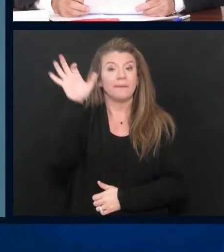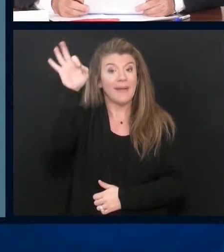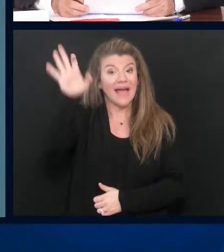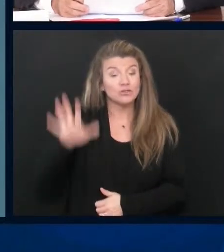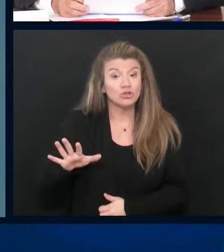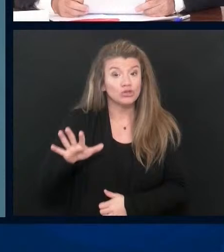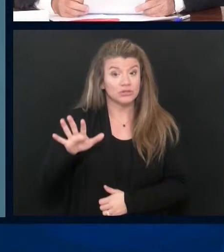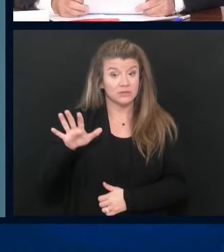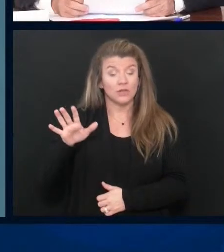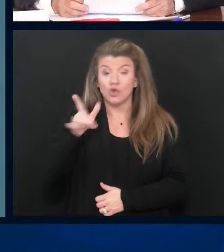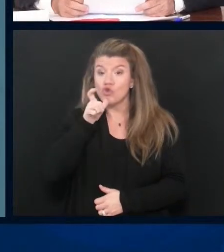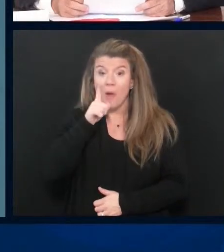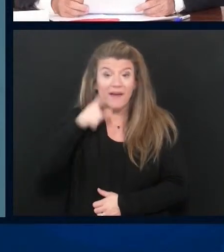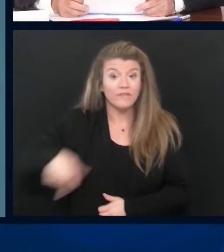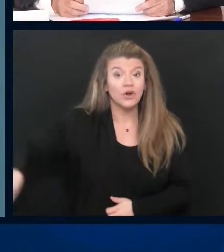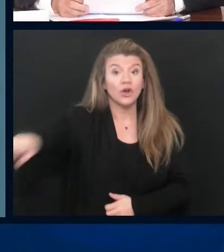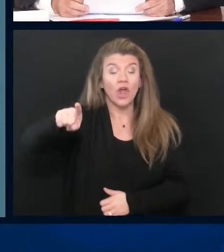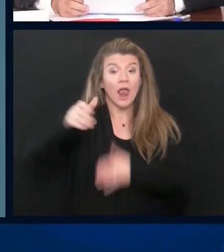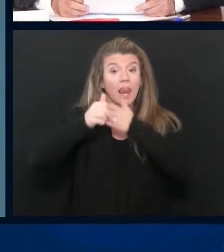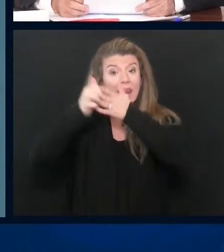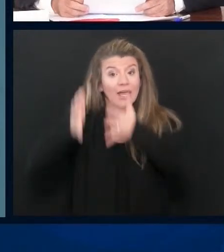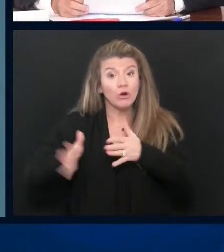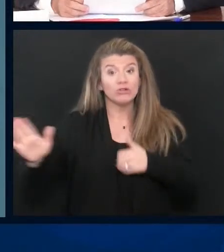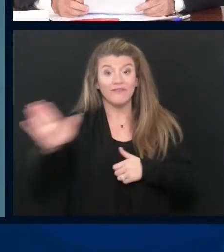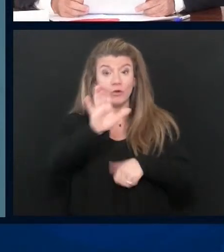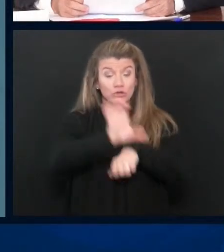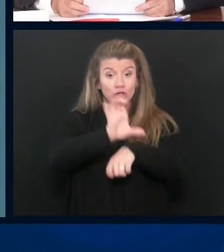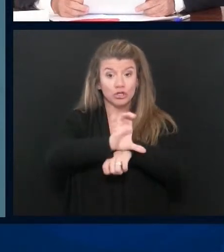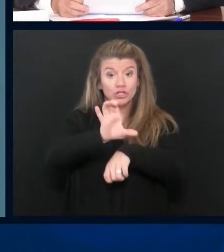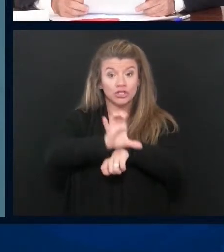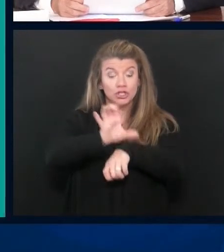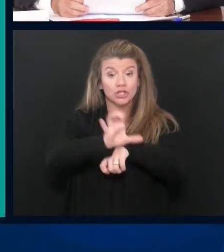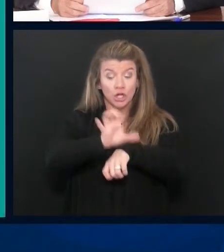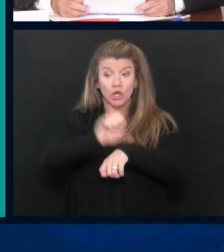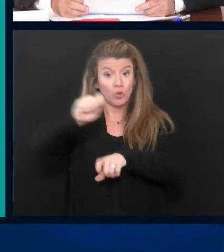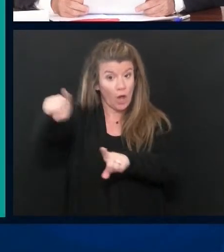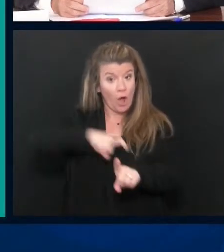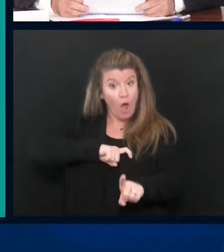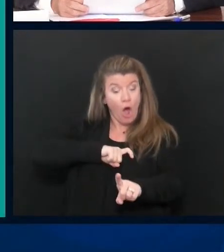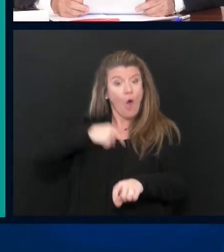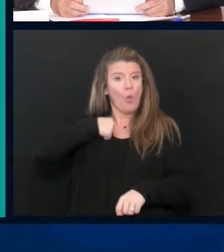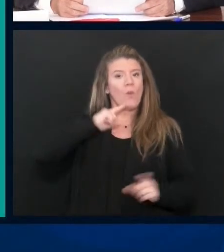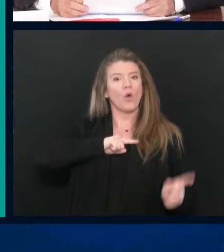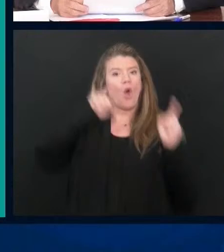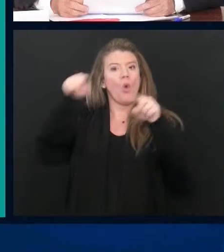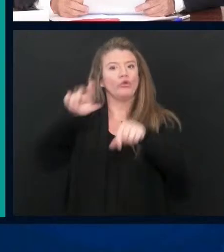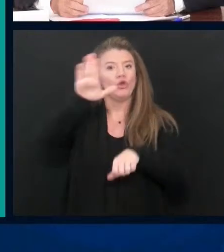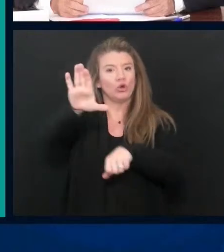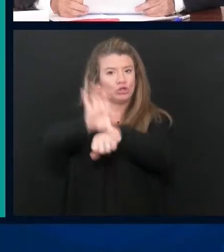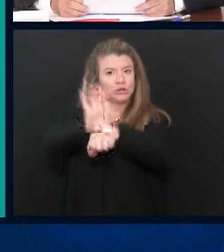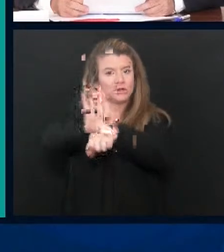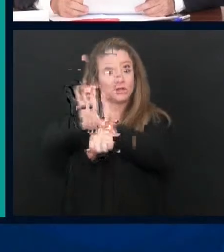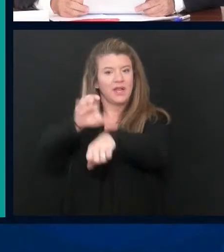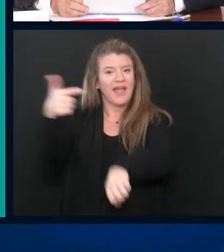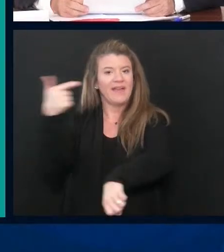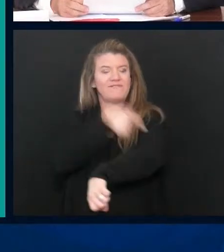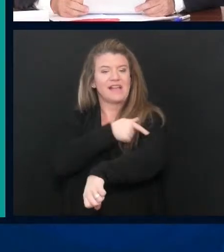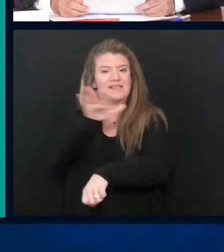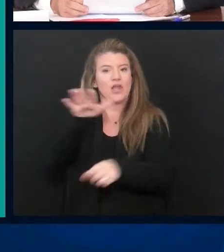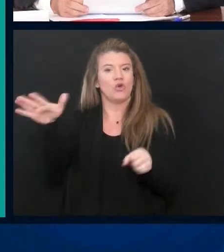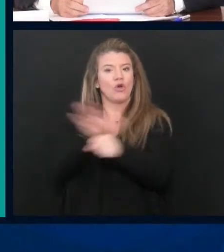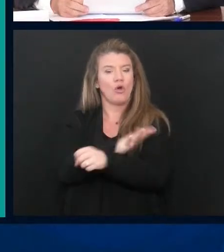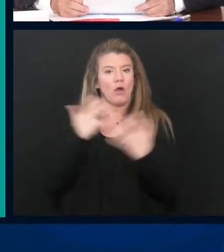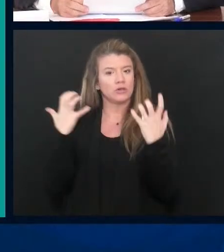pastors or whomever it may be, you know, leaders of your church would call in. We'll come there and vaccinate your